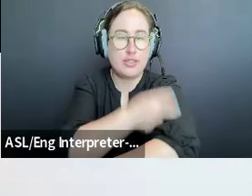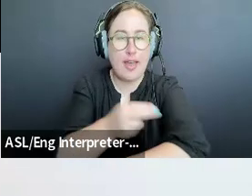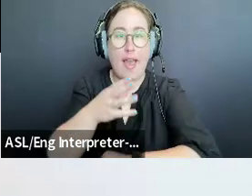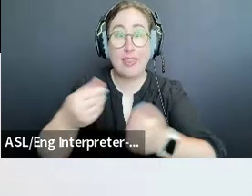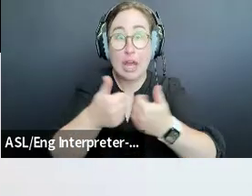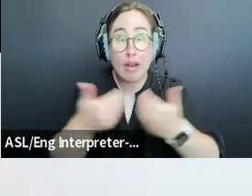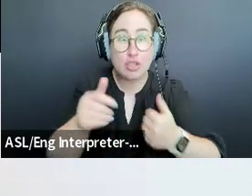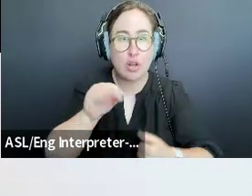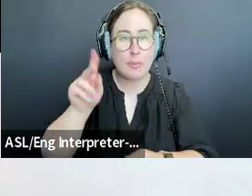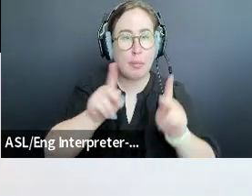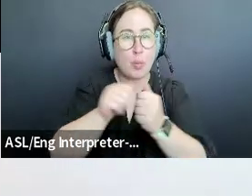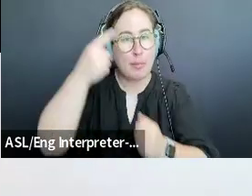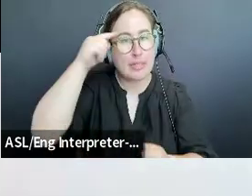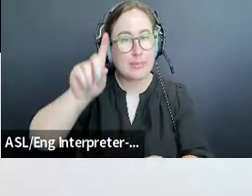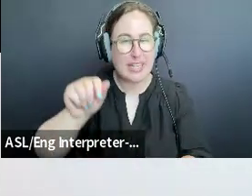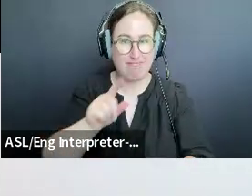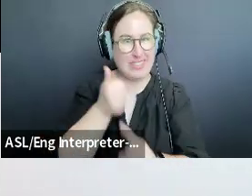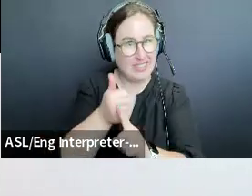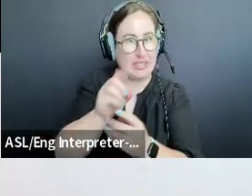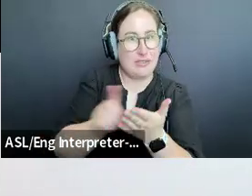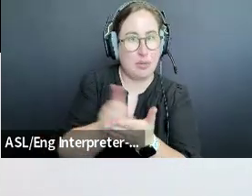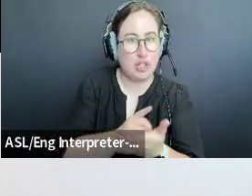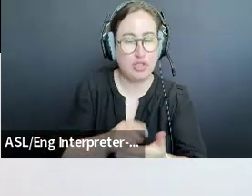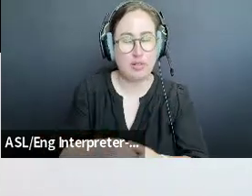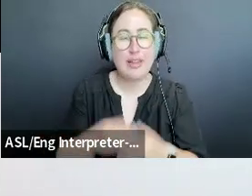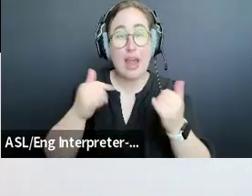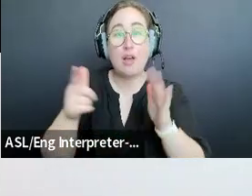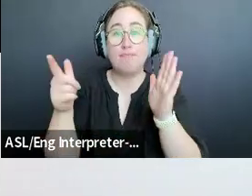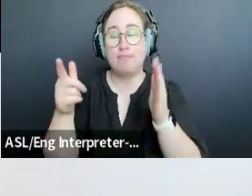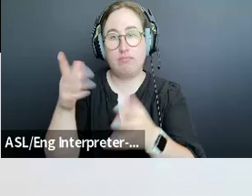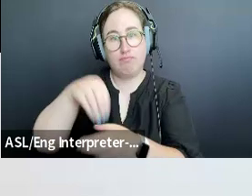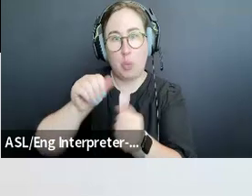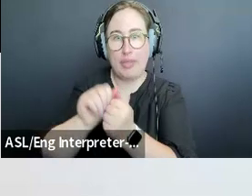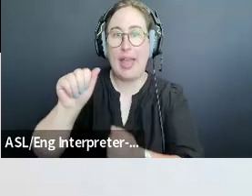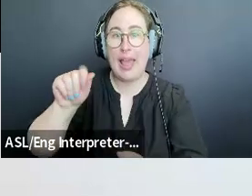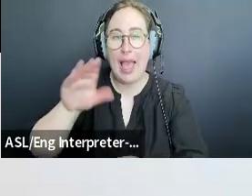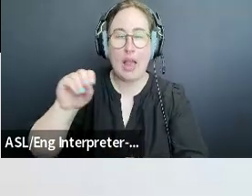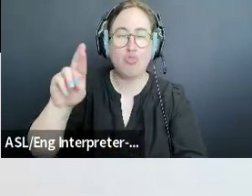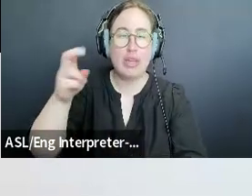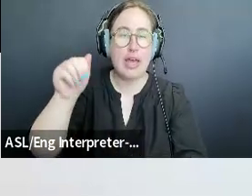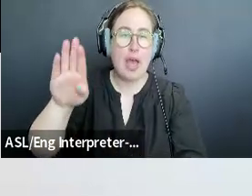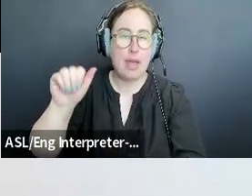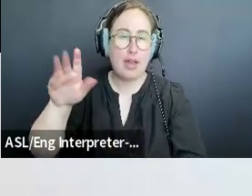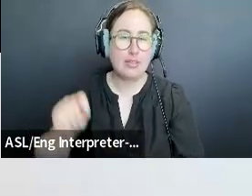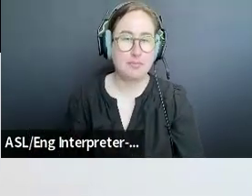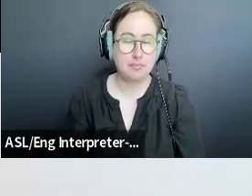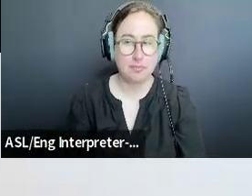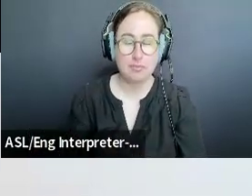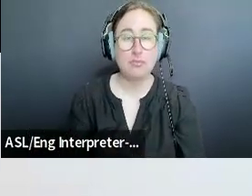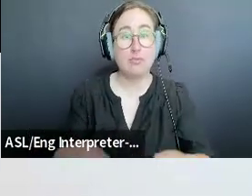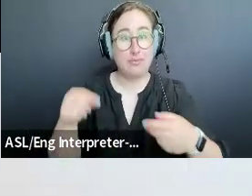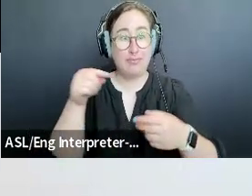disabilities is discrimination, prohibited by the Americans with Disabilities Act and the Rehabilitation Act. Because of these